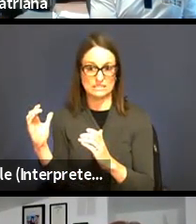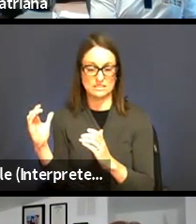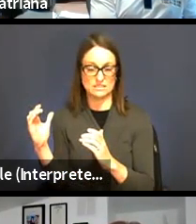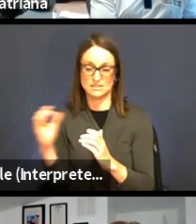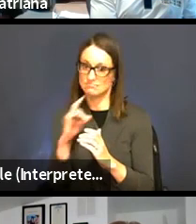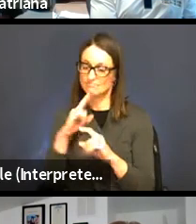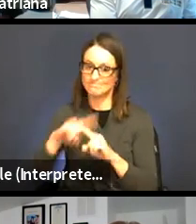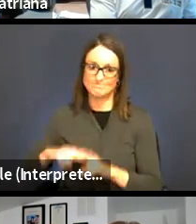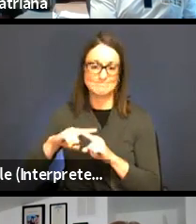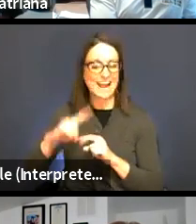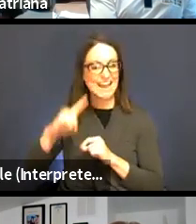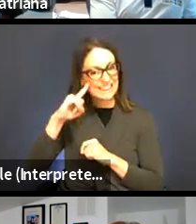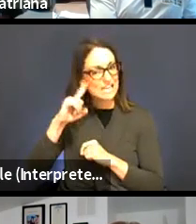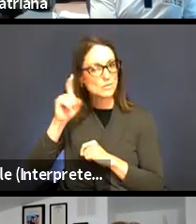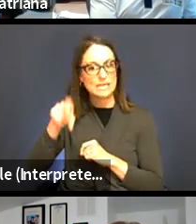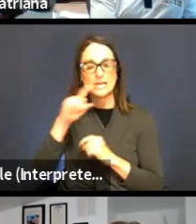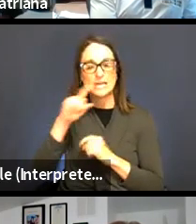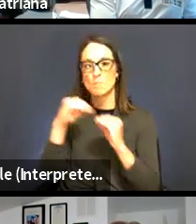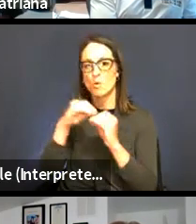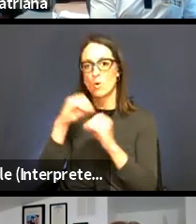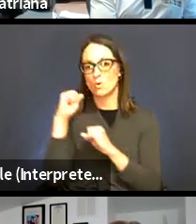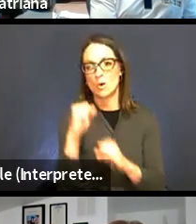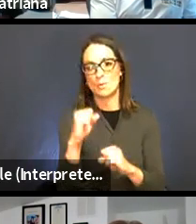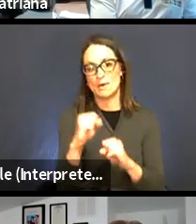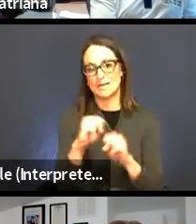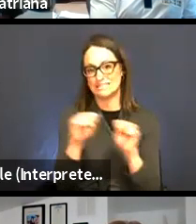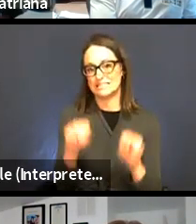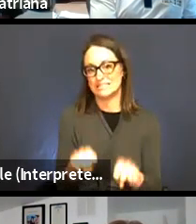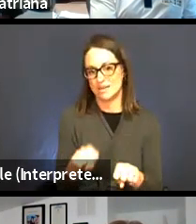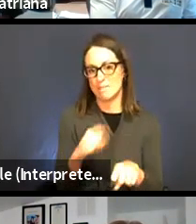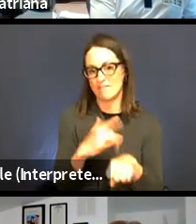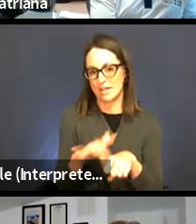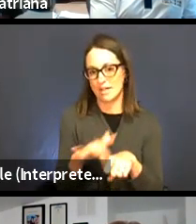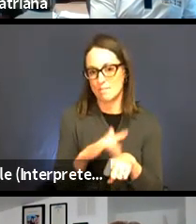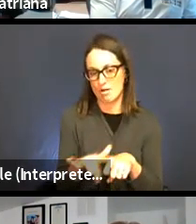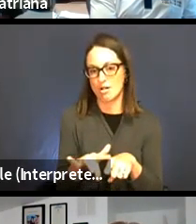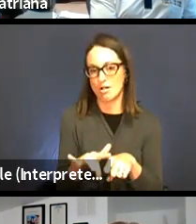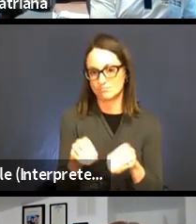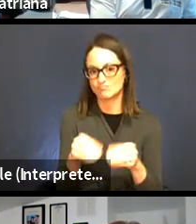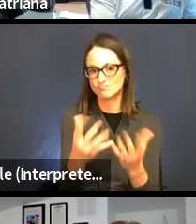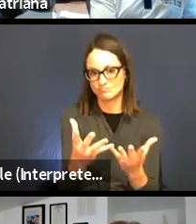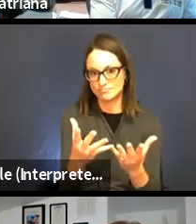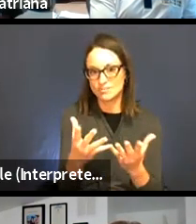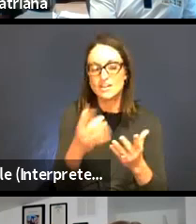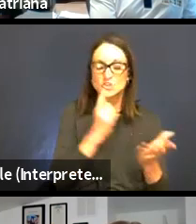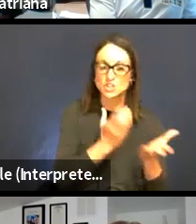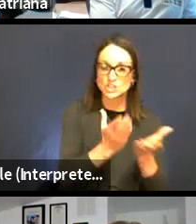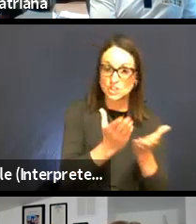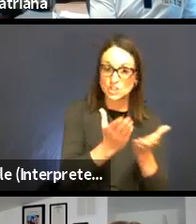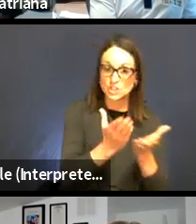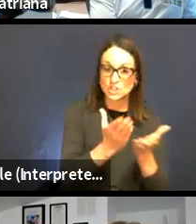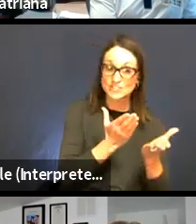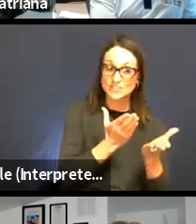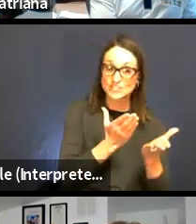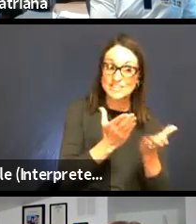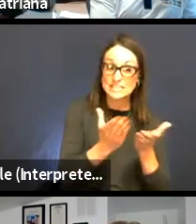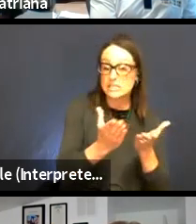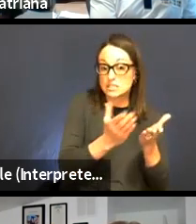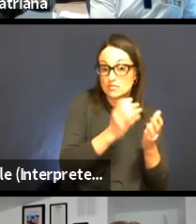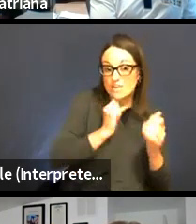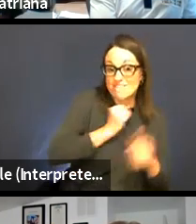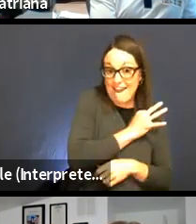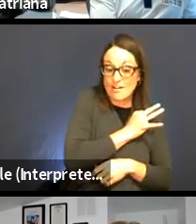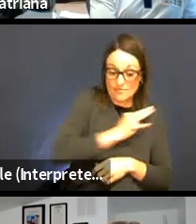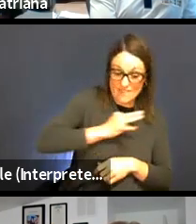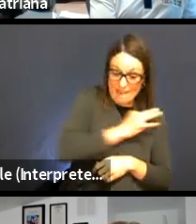more robust system available and series of services for both faculty and students to avail themselves with